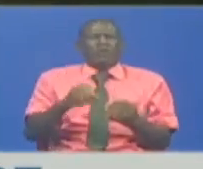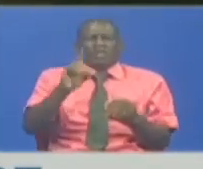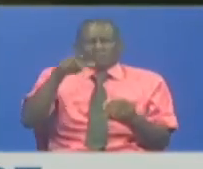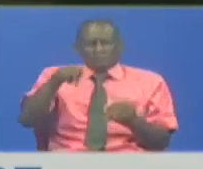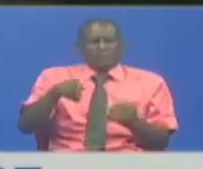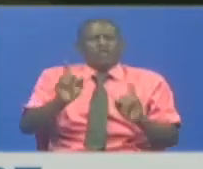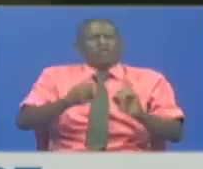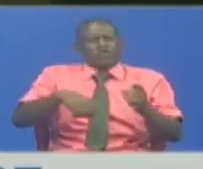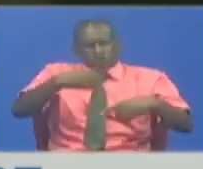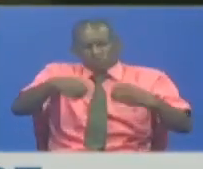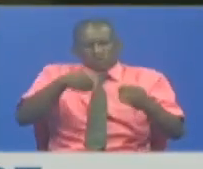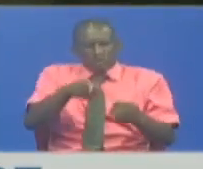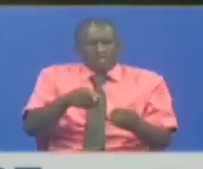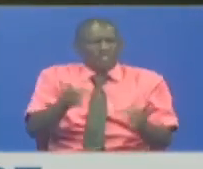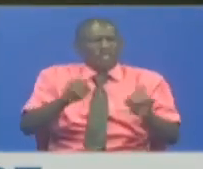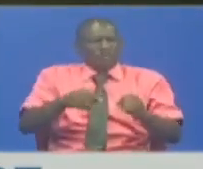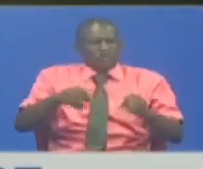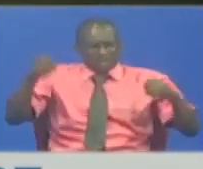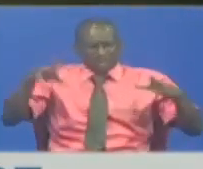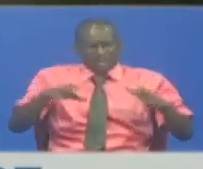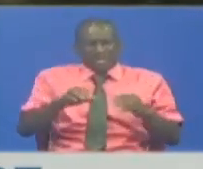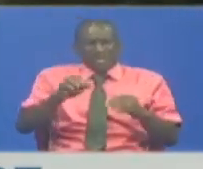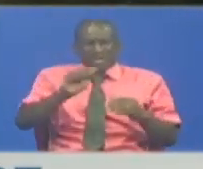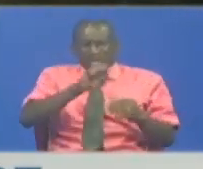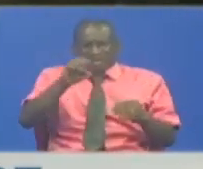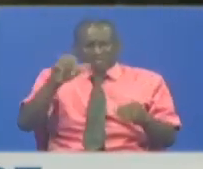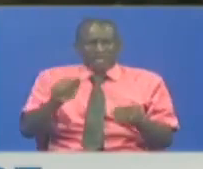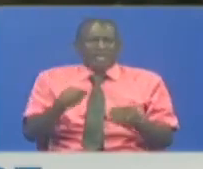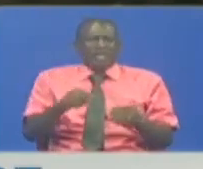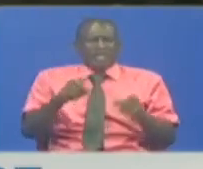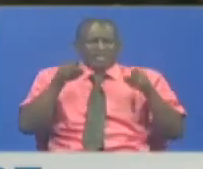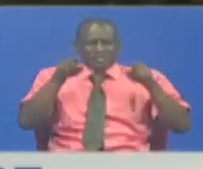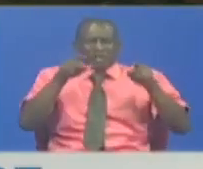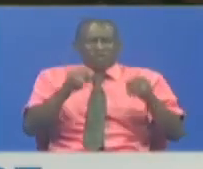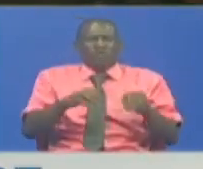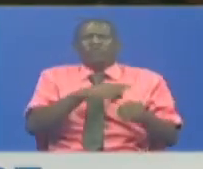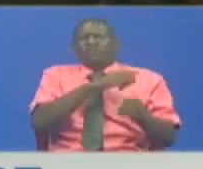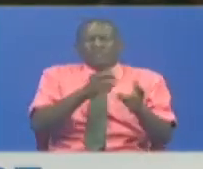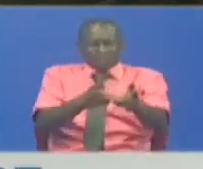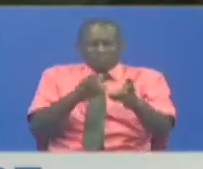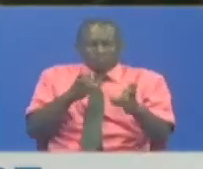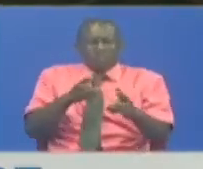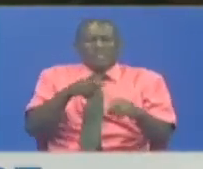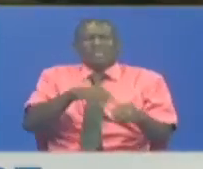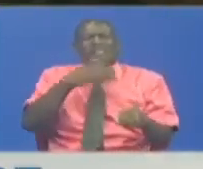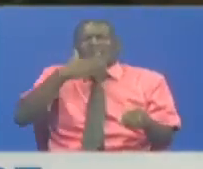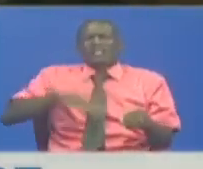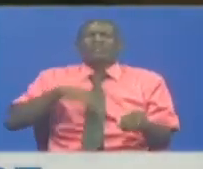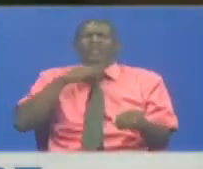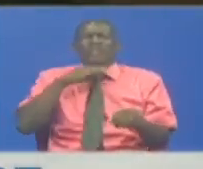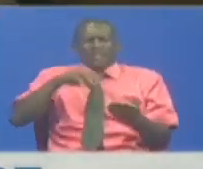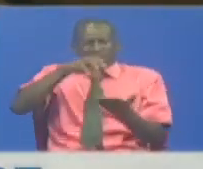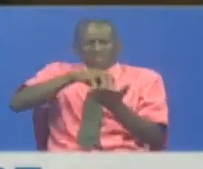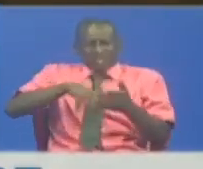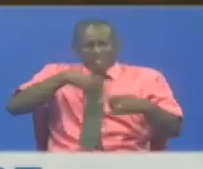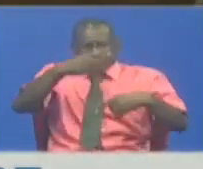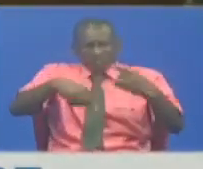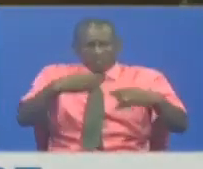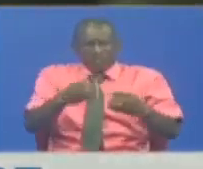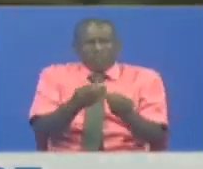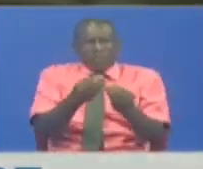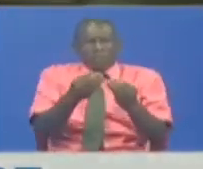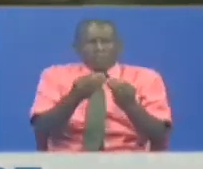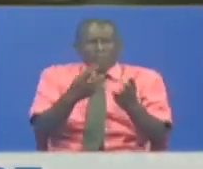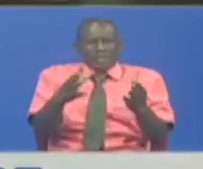not absolute. Assa Nyakundi is accused of shooting his son to death. The case has dragged on for months without much